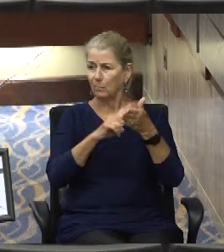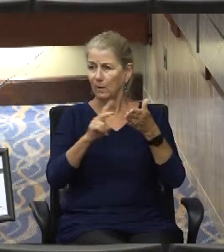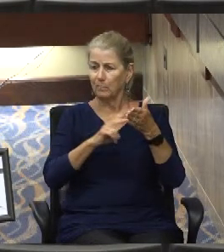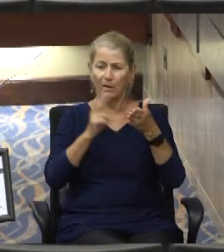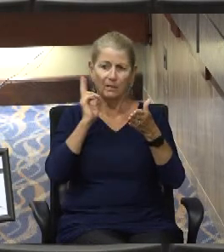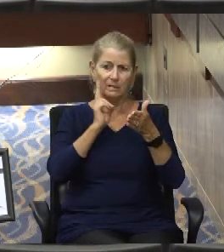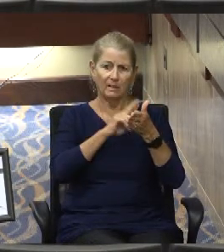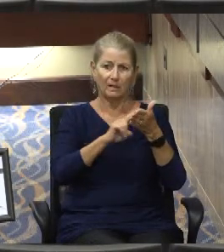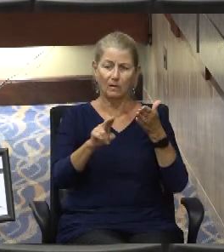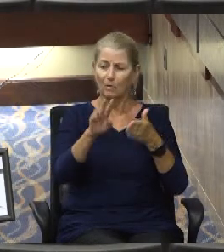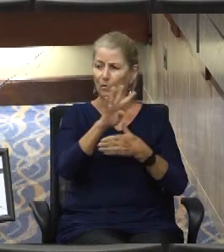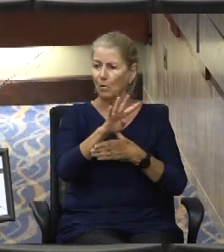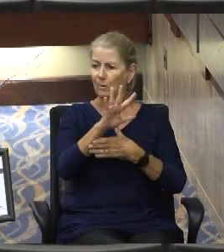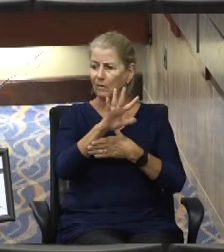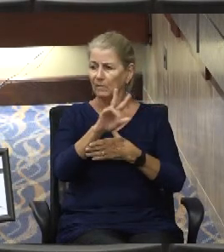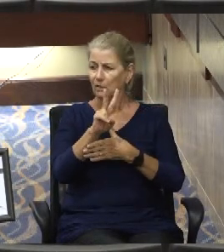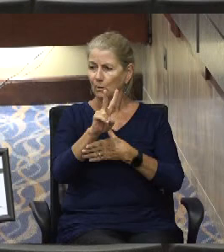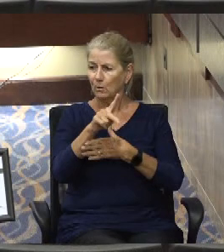p.m.